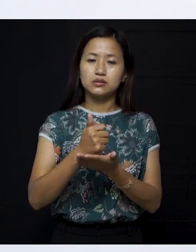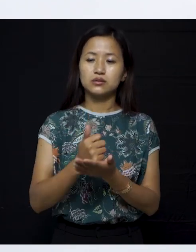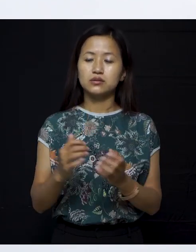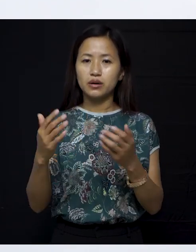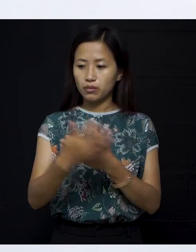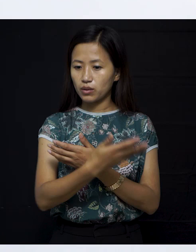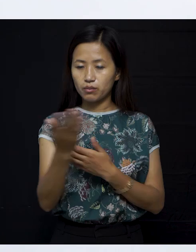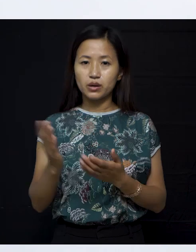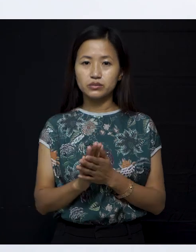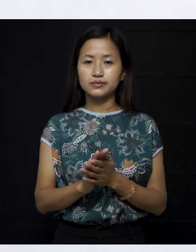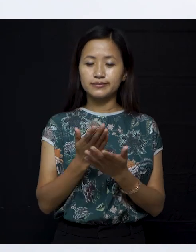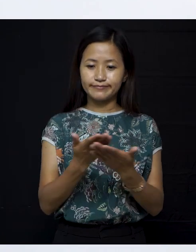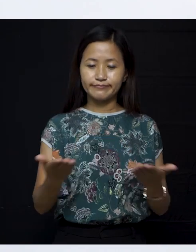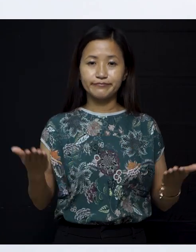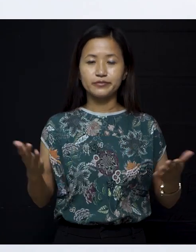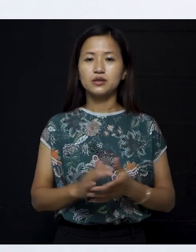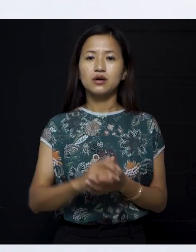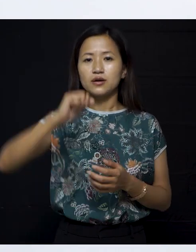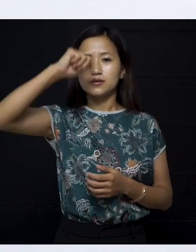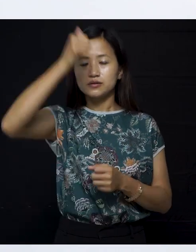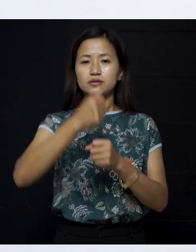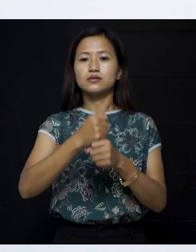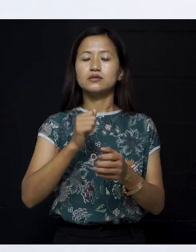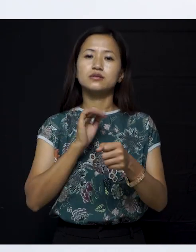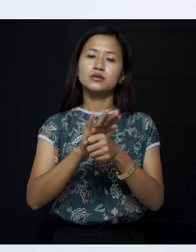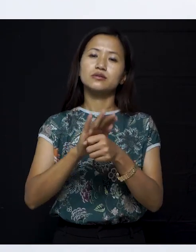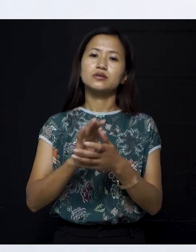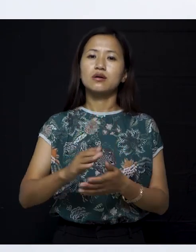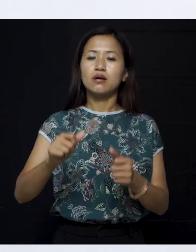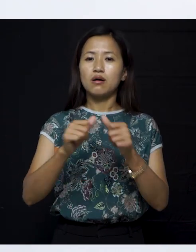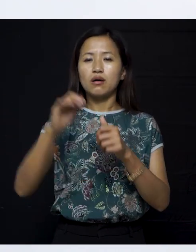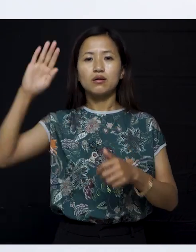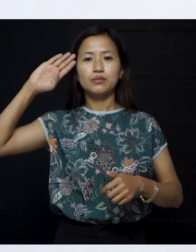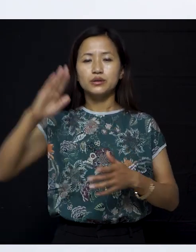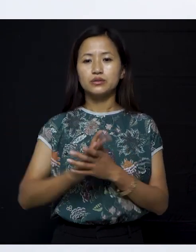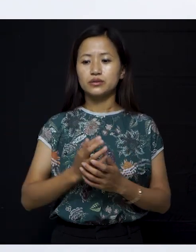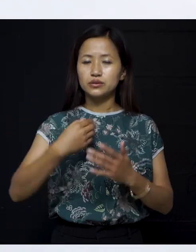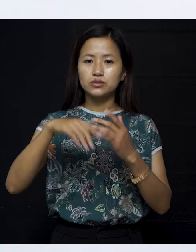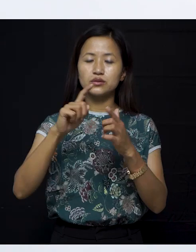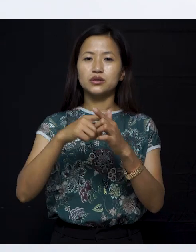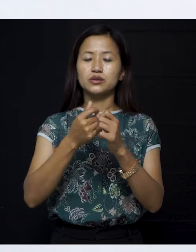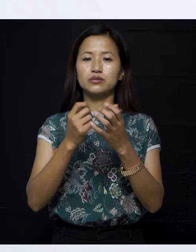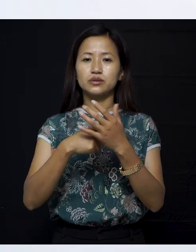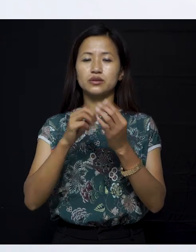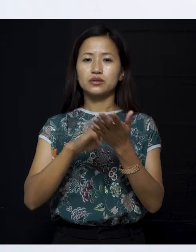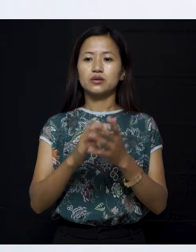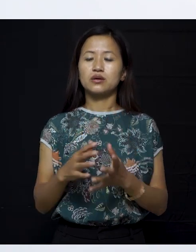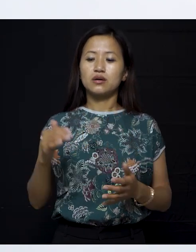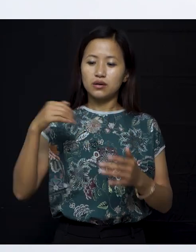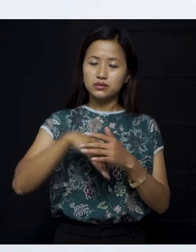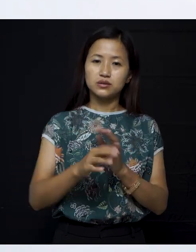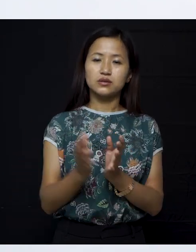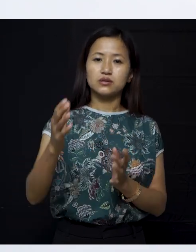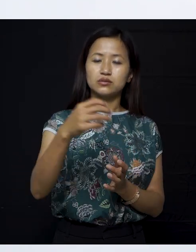them. So what the Indian government did, they sent some army to Junagadh, and then Junagadh came under the